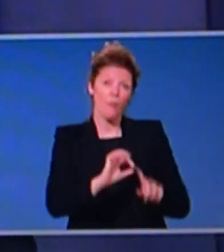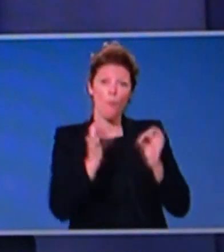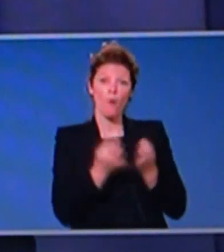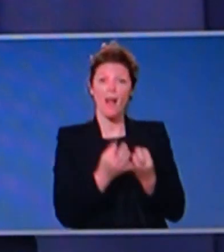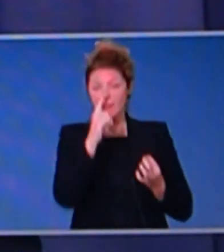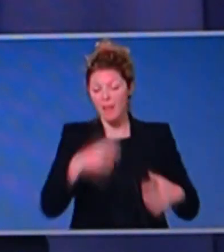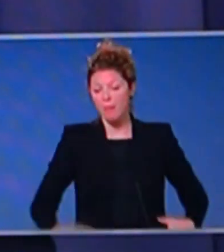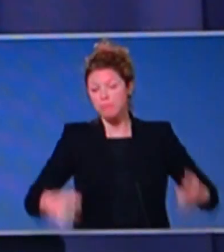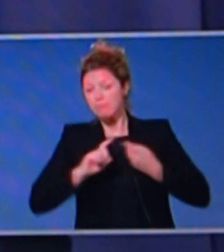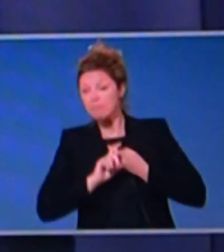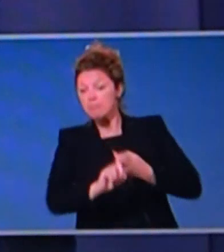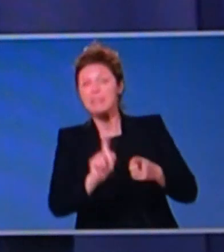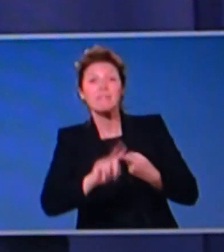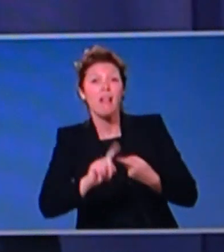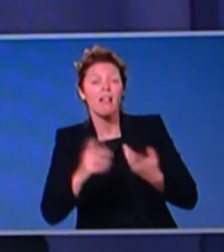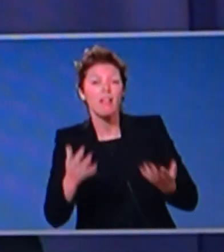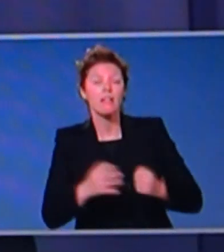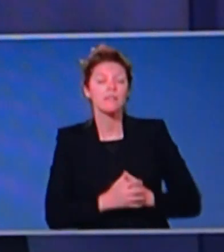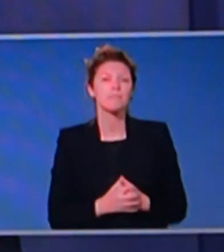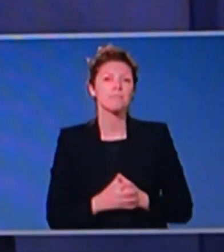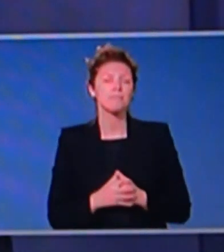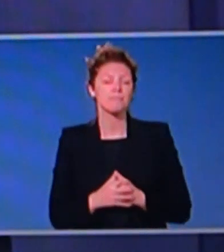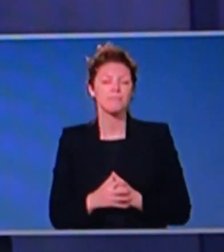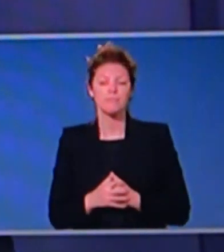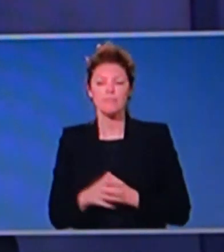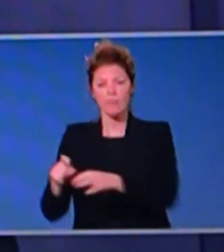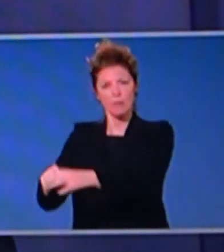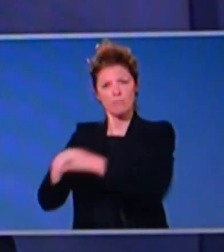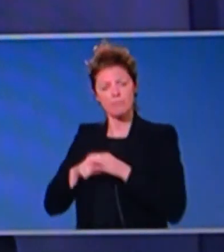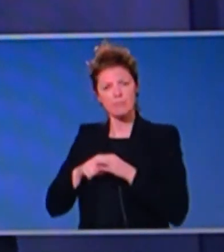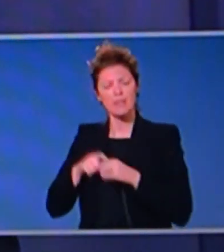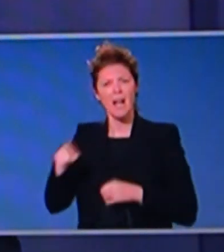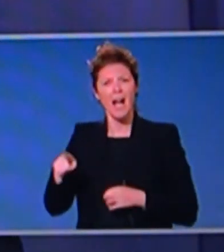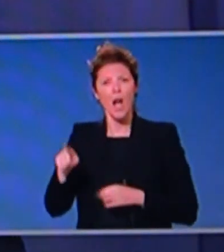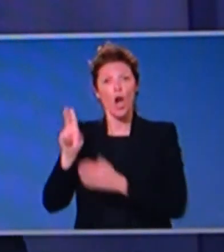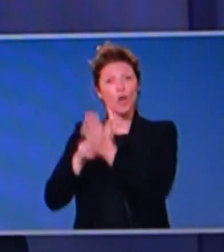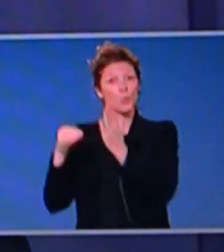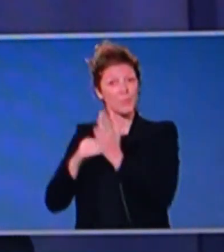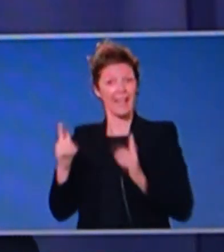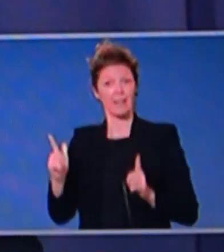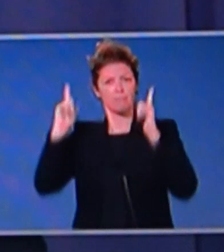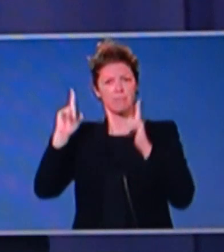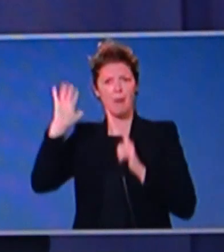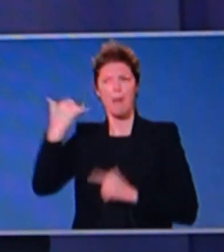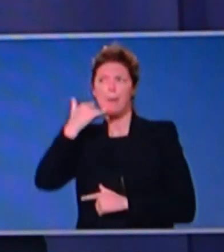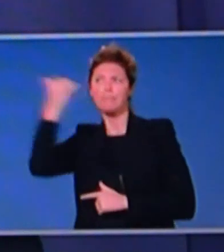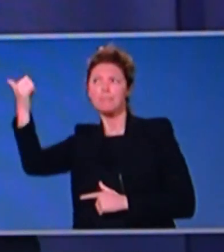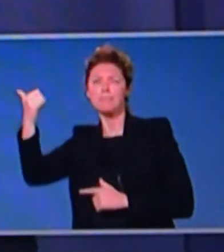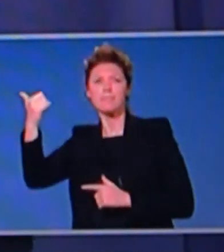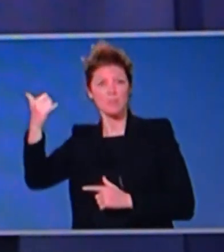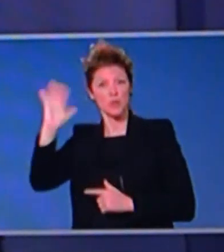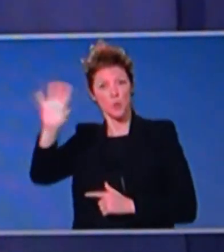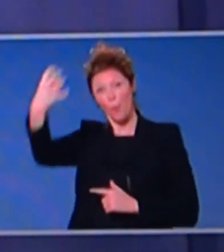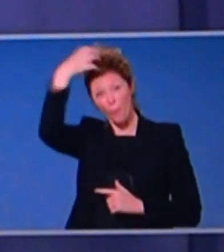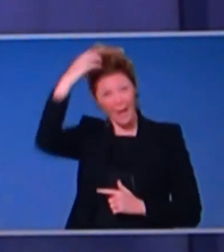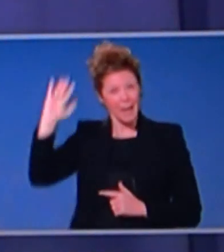operations. Jacinda Ardern took a phone call from the Queen last night. Have you spoken to Her Majesty? And I mean, on China again, you